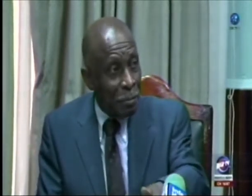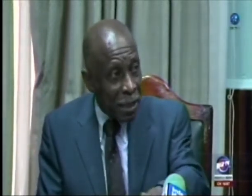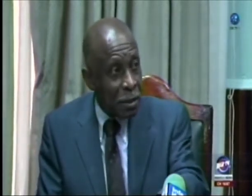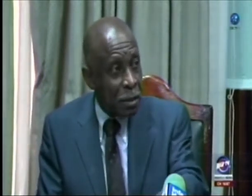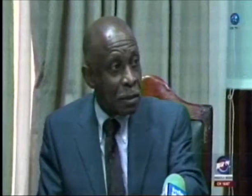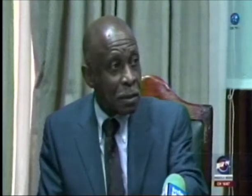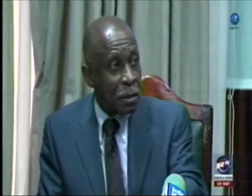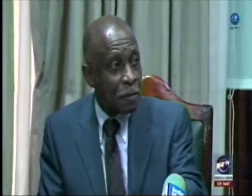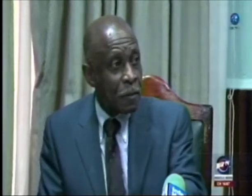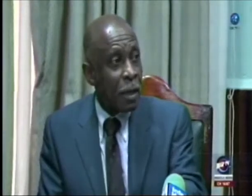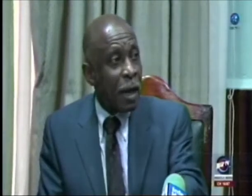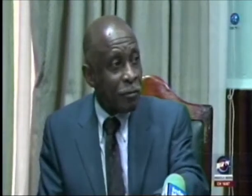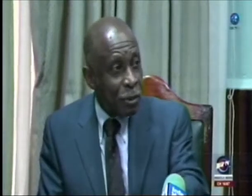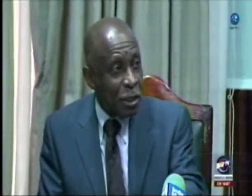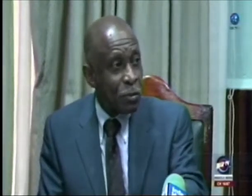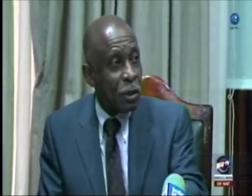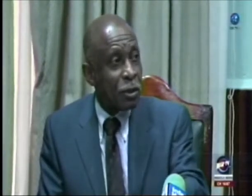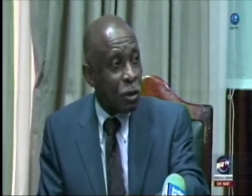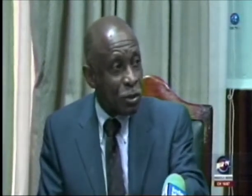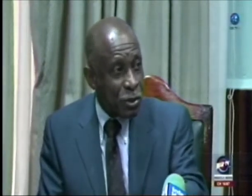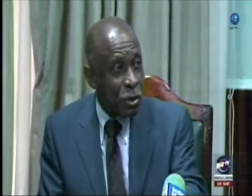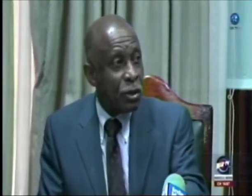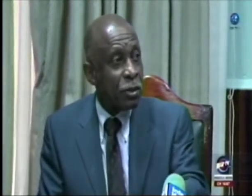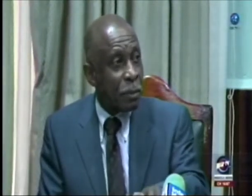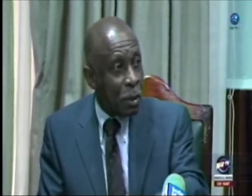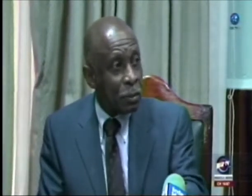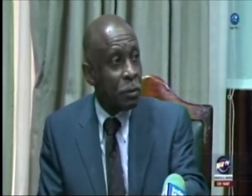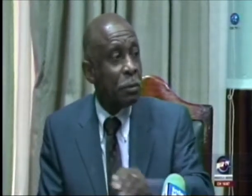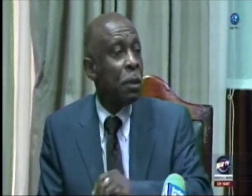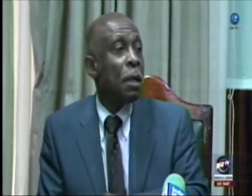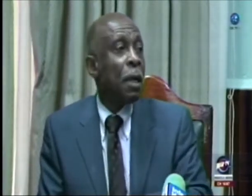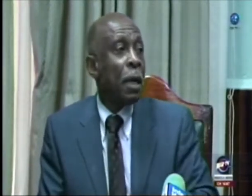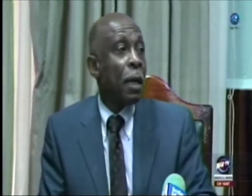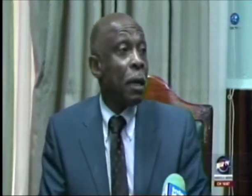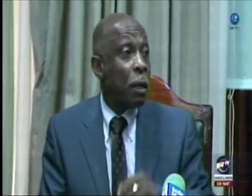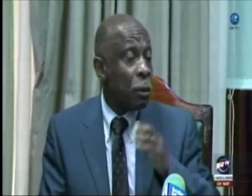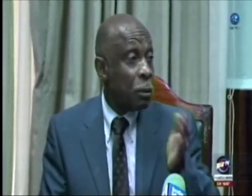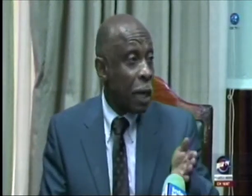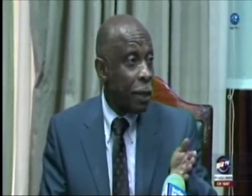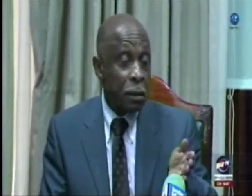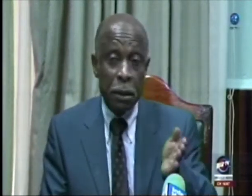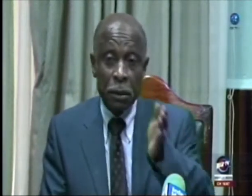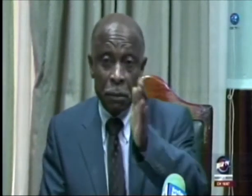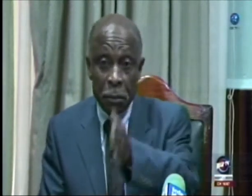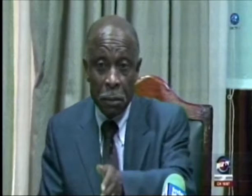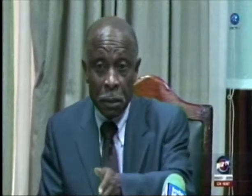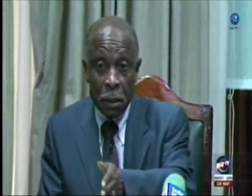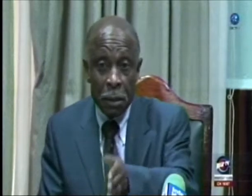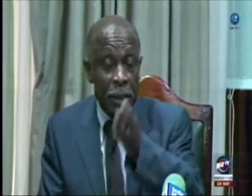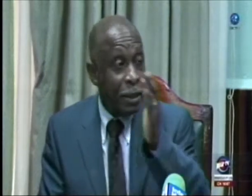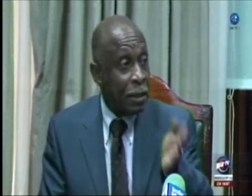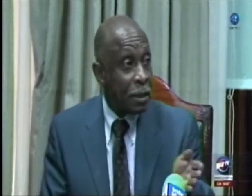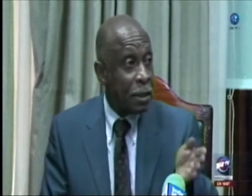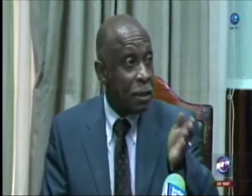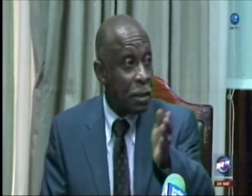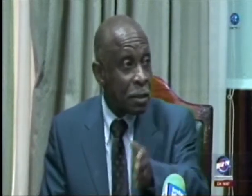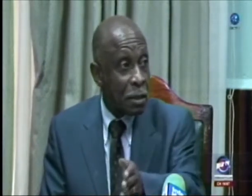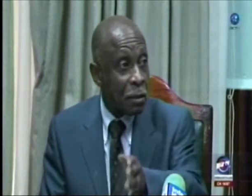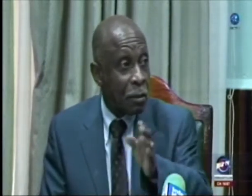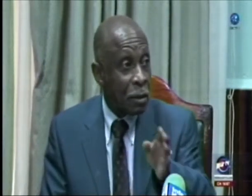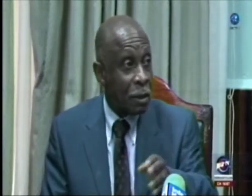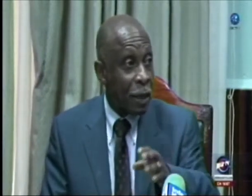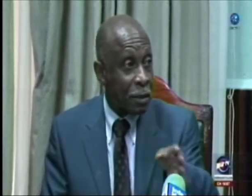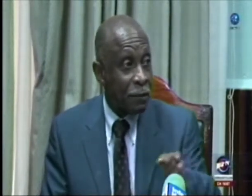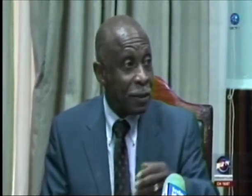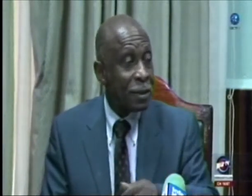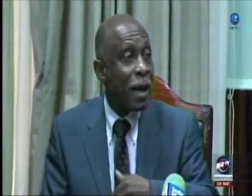3 ambassadors have raised with us concerns about how either their entities